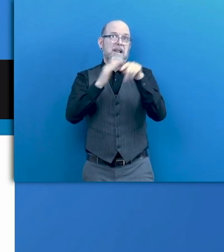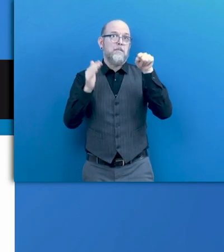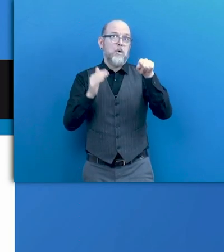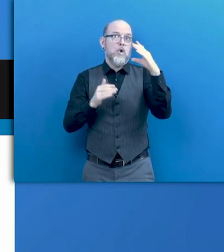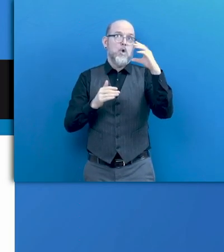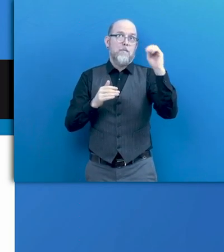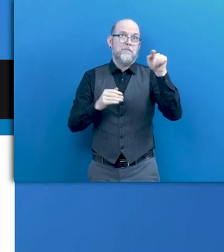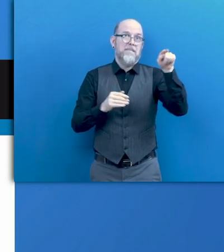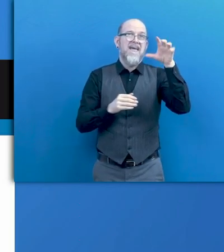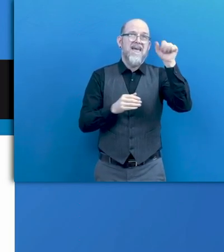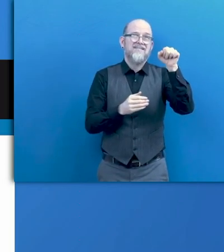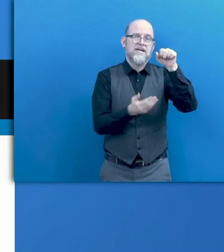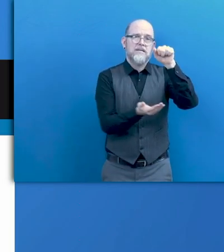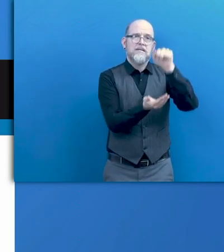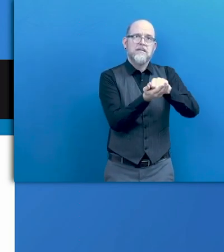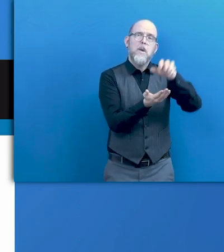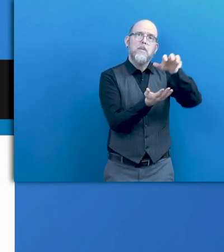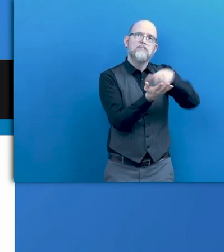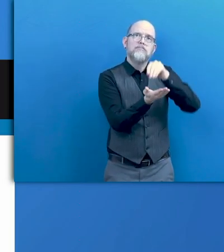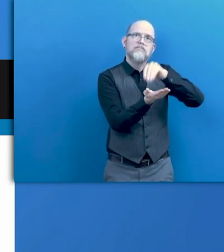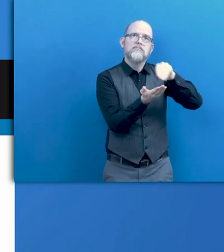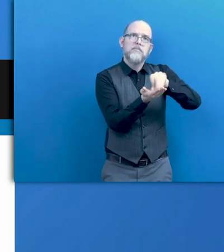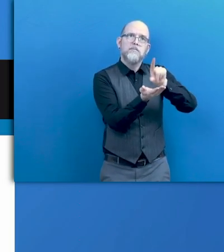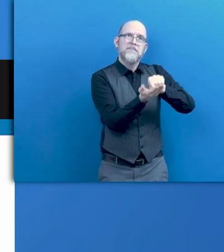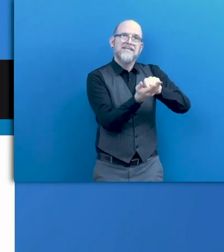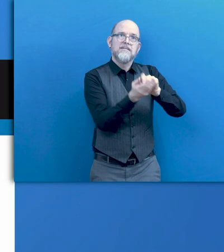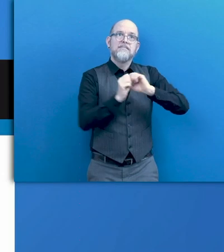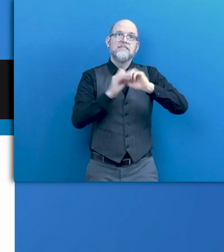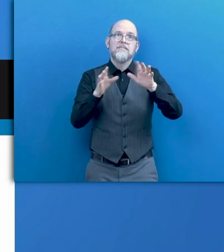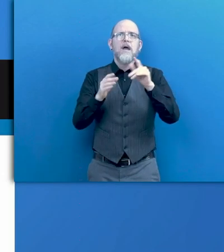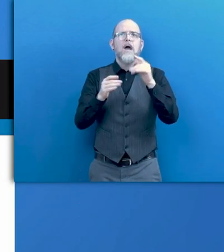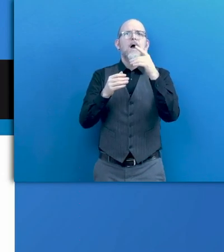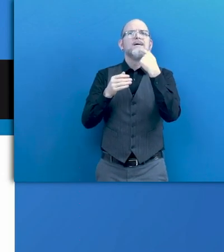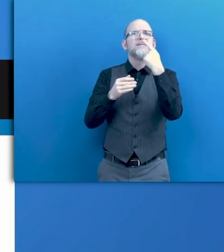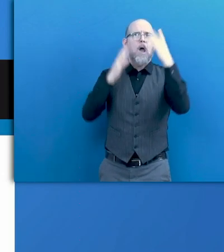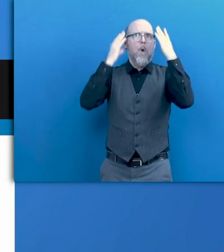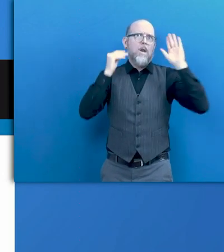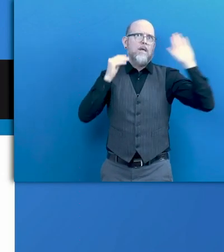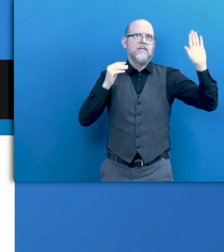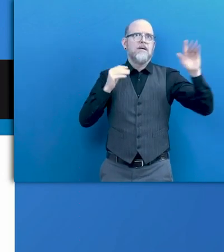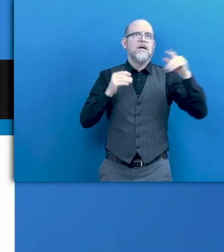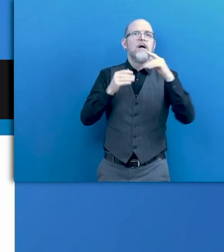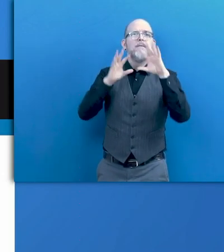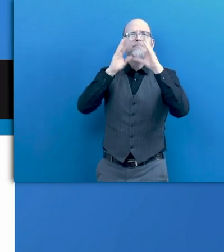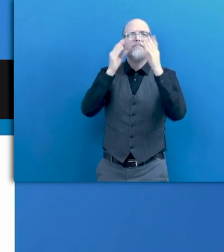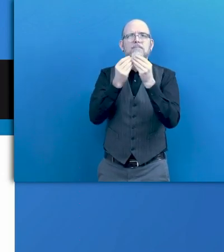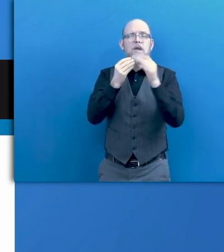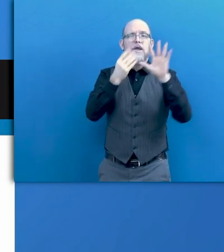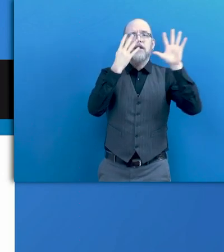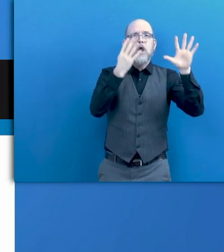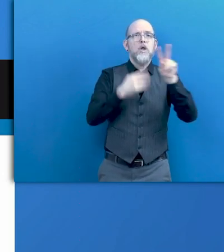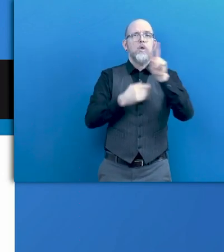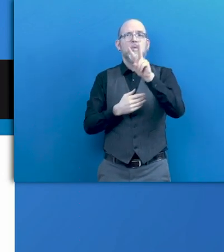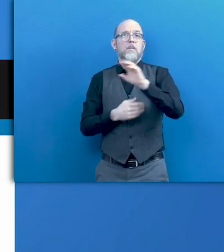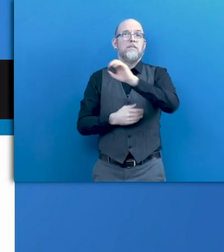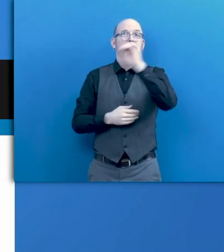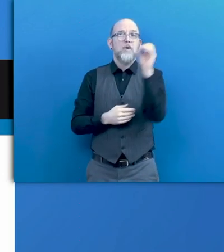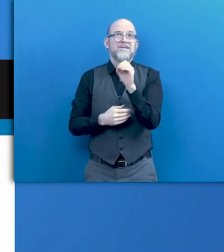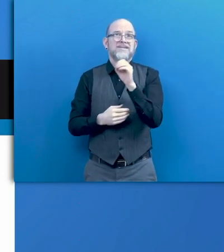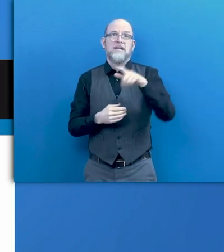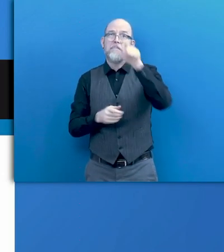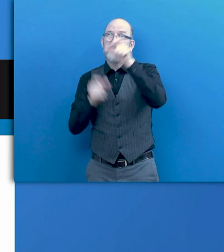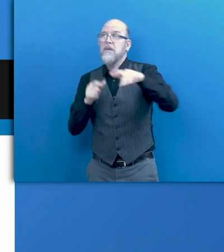they evaluated what percentage of the candidates are really gamers, and it turns out that is 92% of all candidates from the target